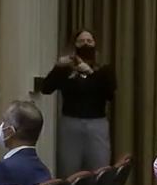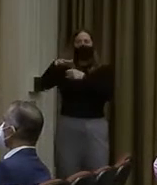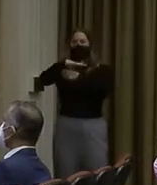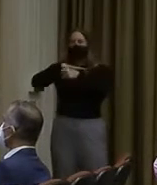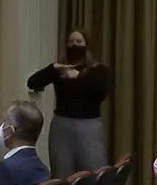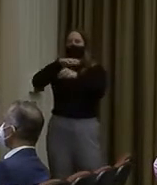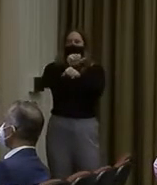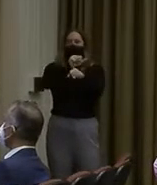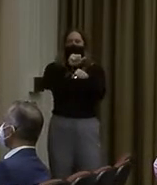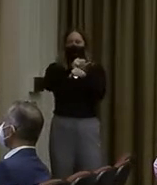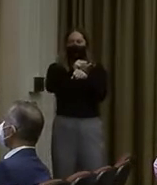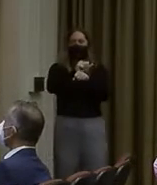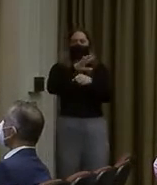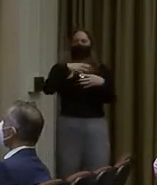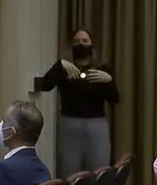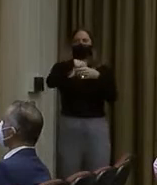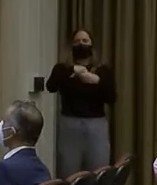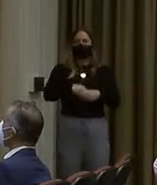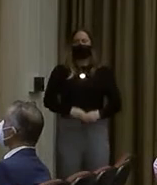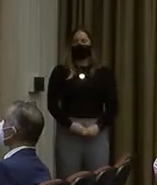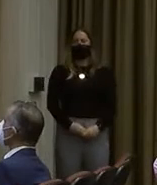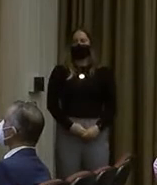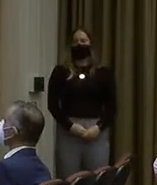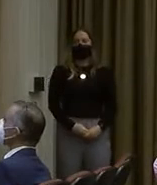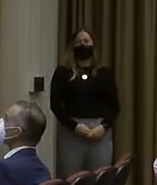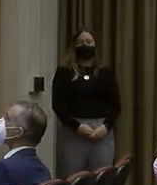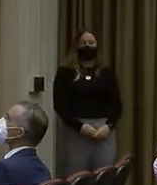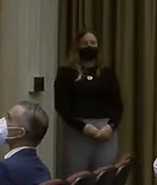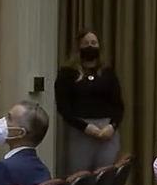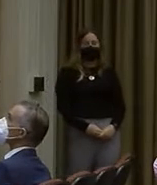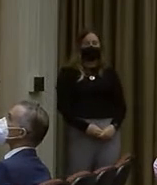intentional in its efforts to be inclusive.